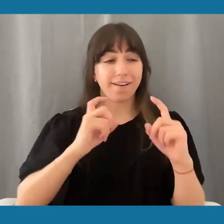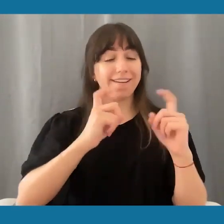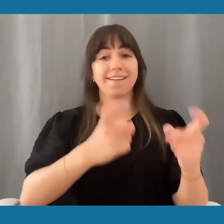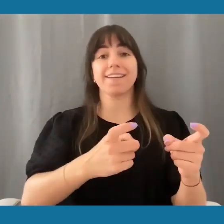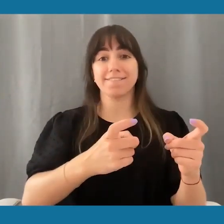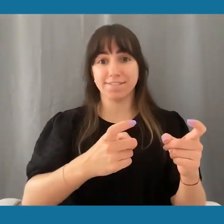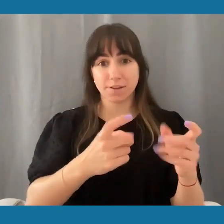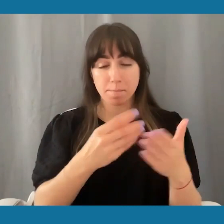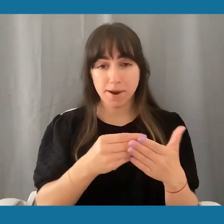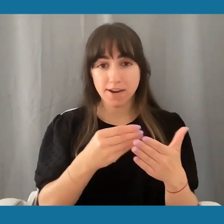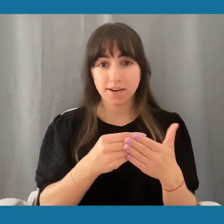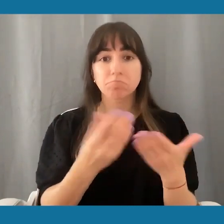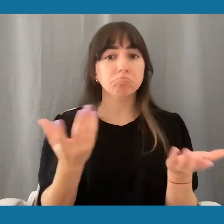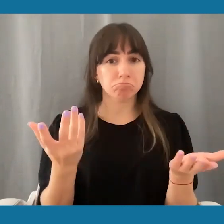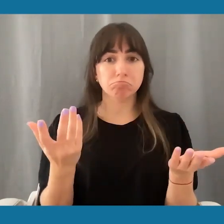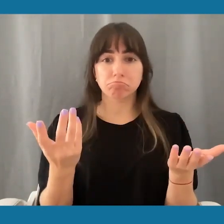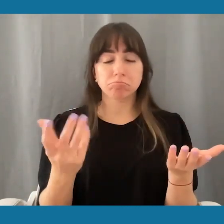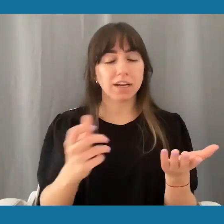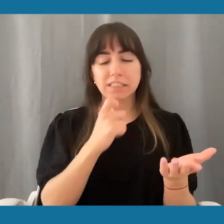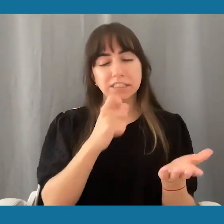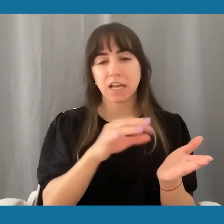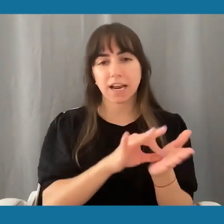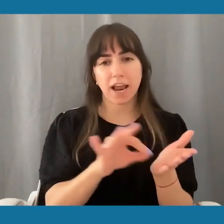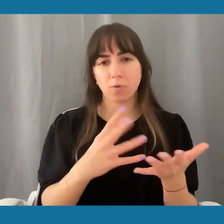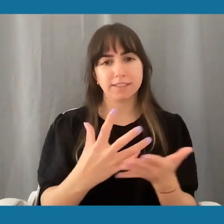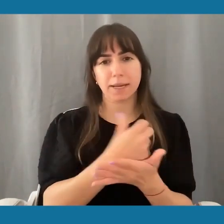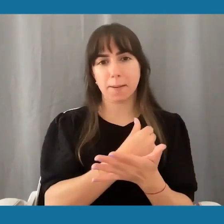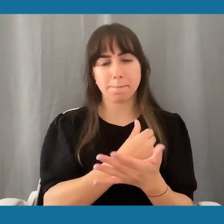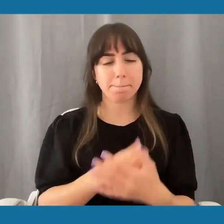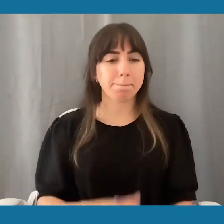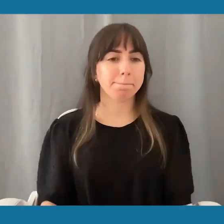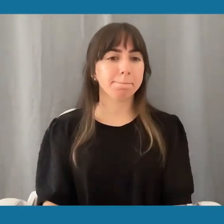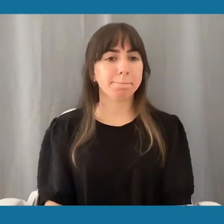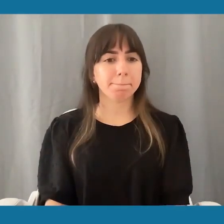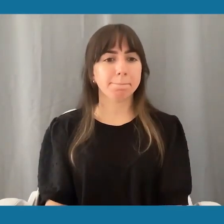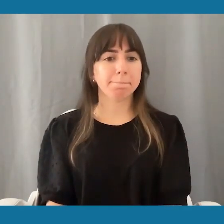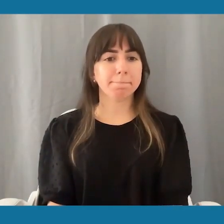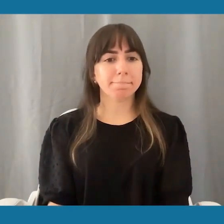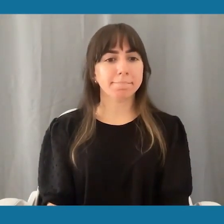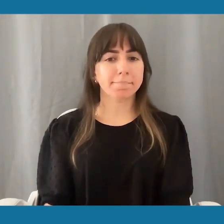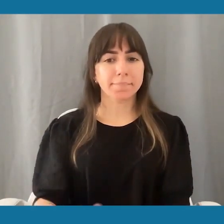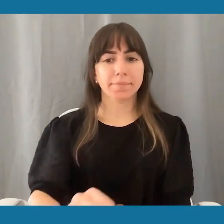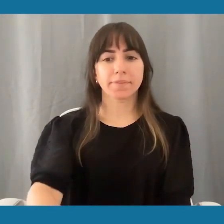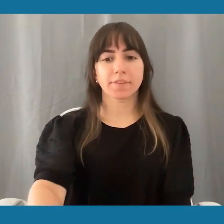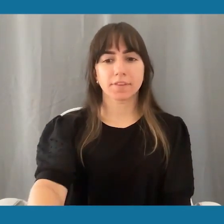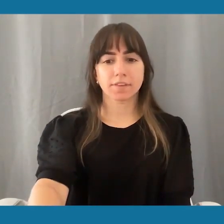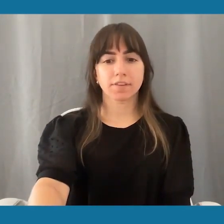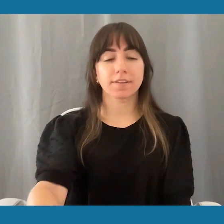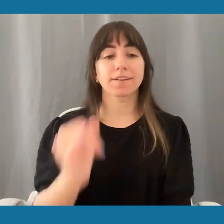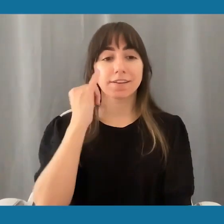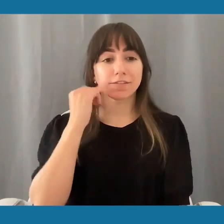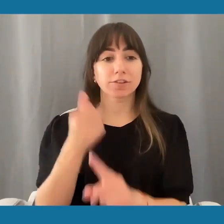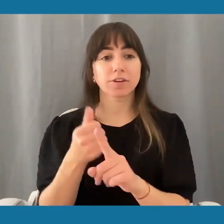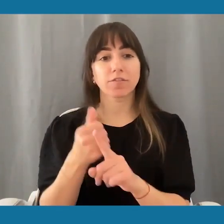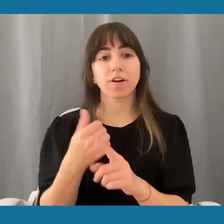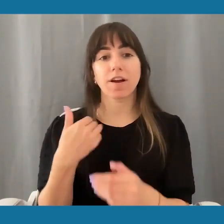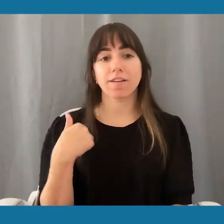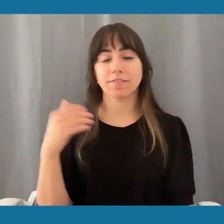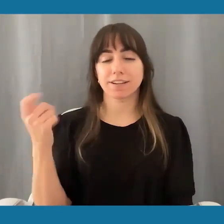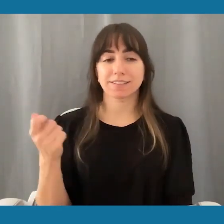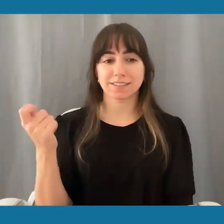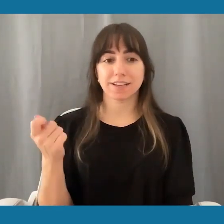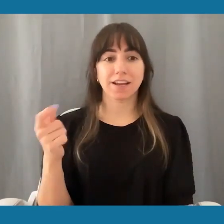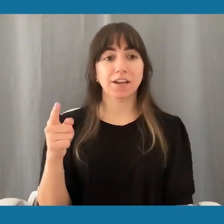If you're on SSI and you're interested in having an ABLE account, we encourage individuals to check out the PALMS manual. Social Security PALMS,